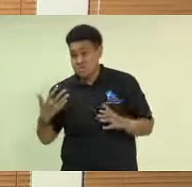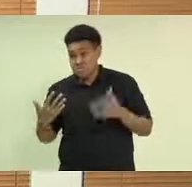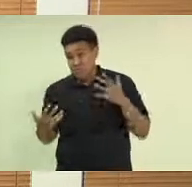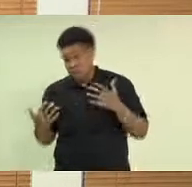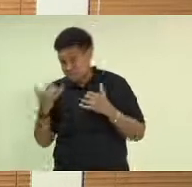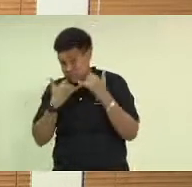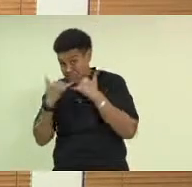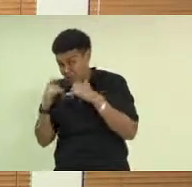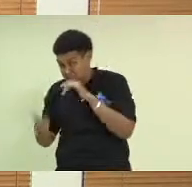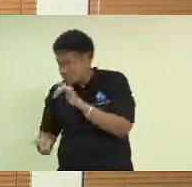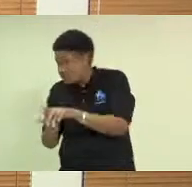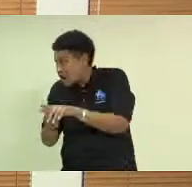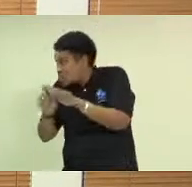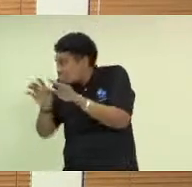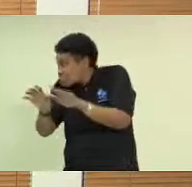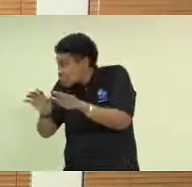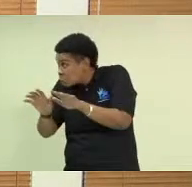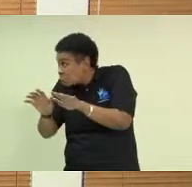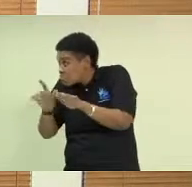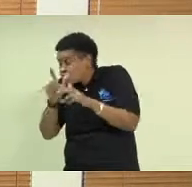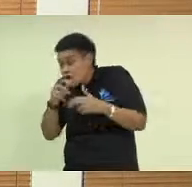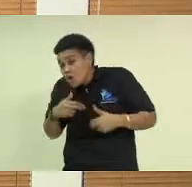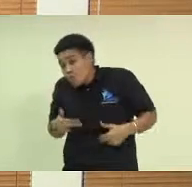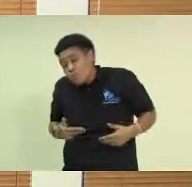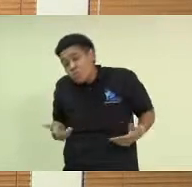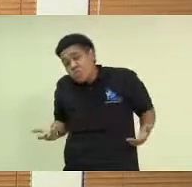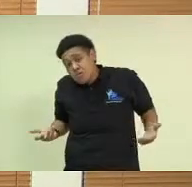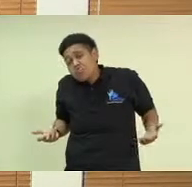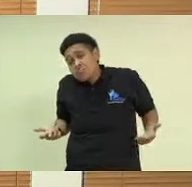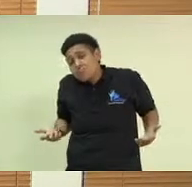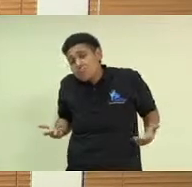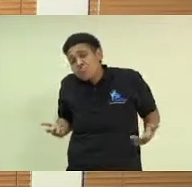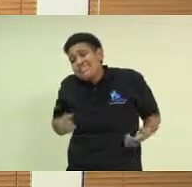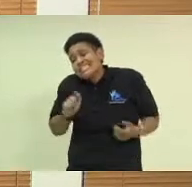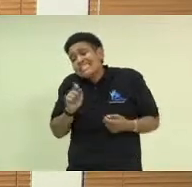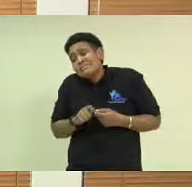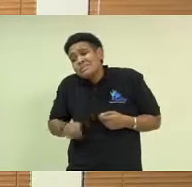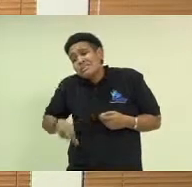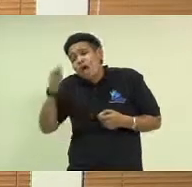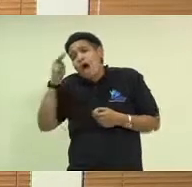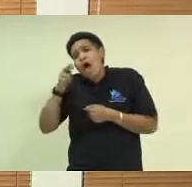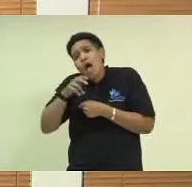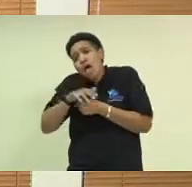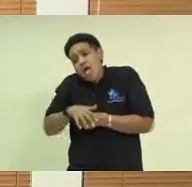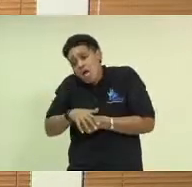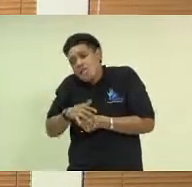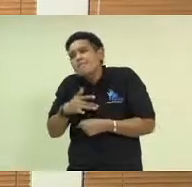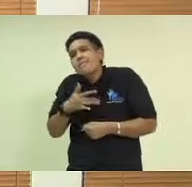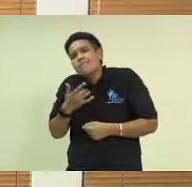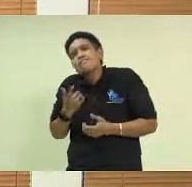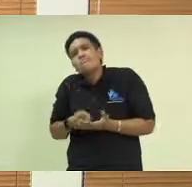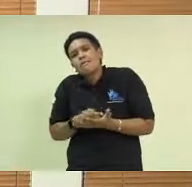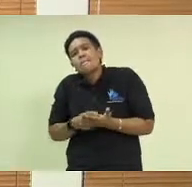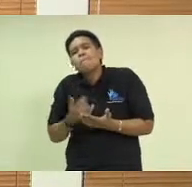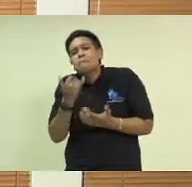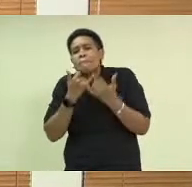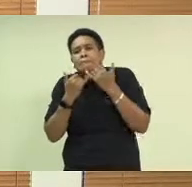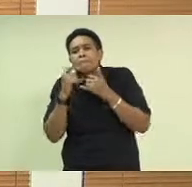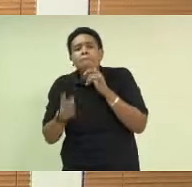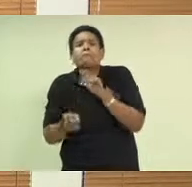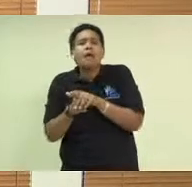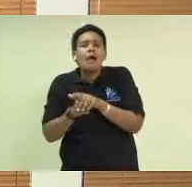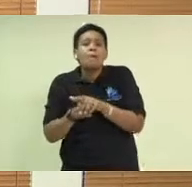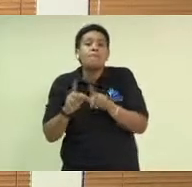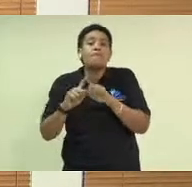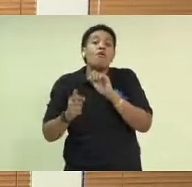mistakes. I mean, that's human, and particularly in a high-stress environment. But I think, for the most part, as a